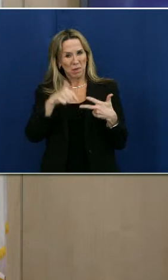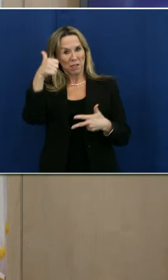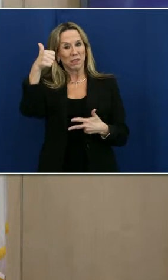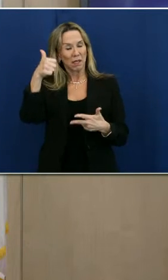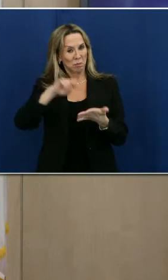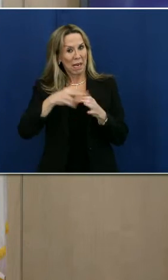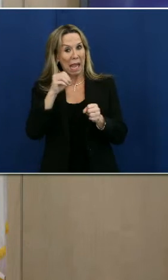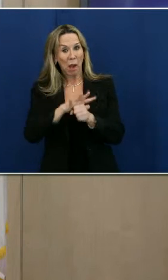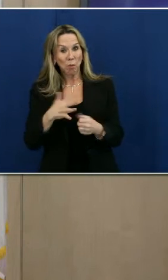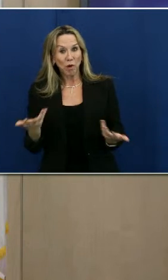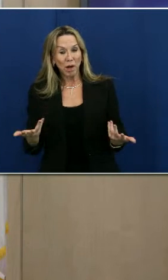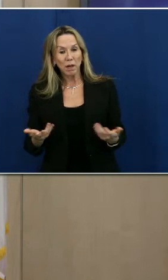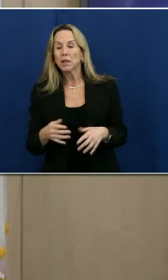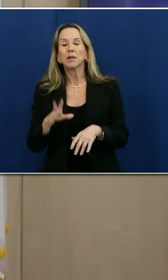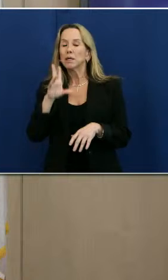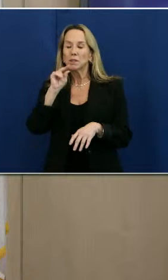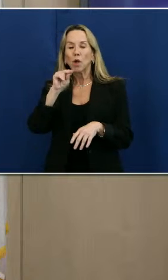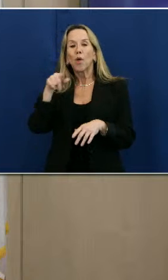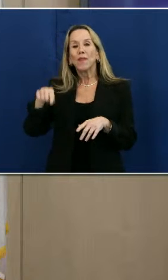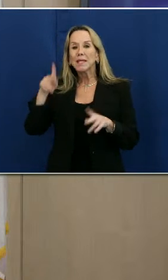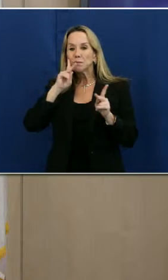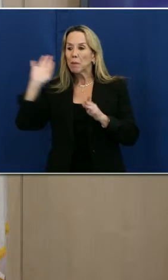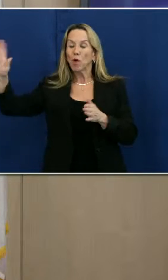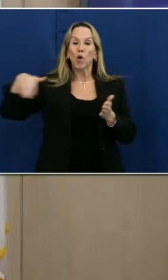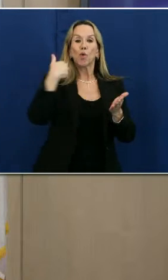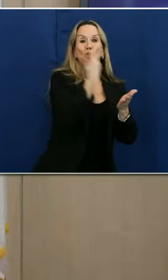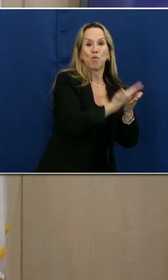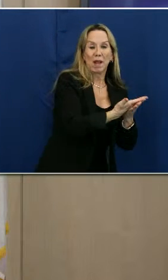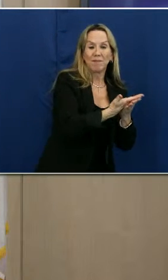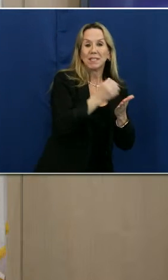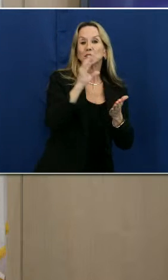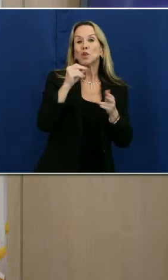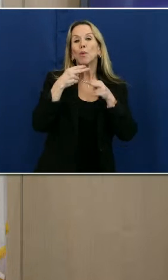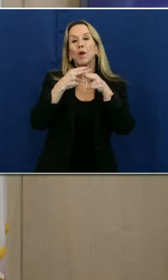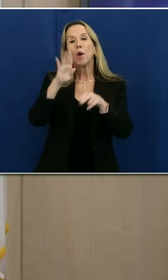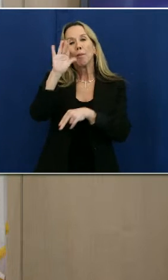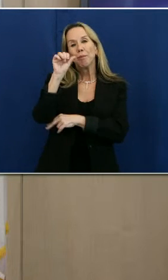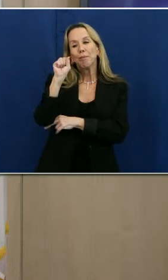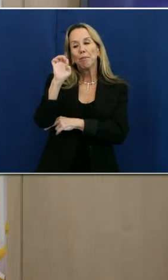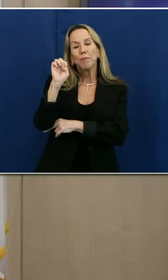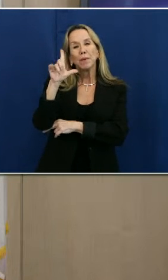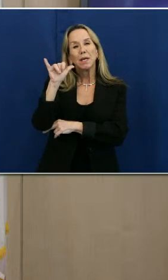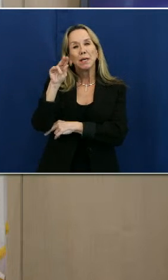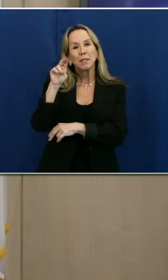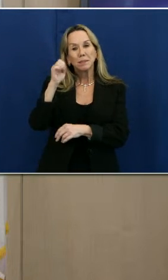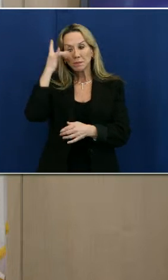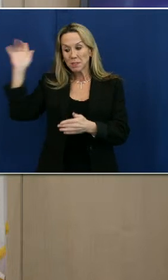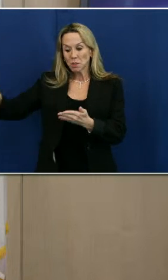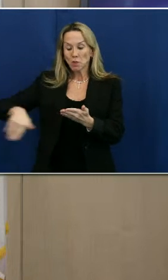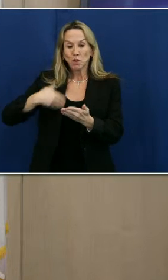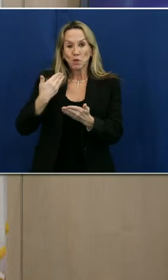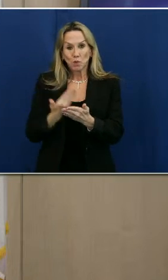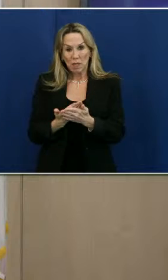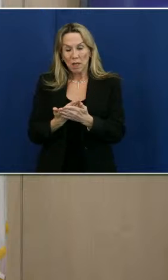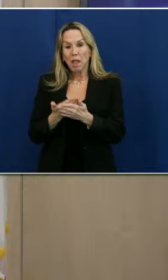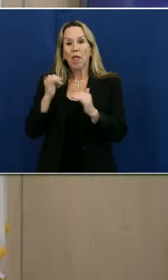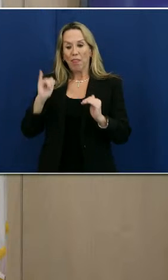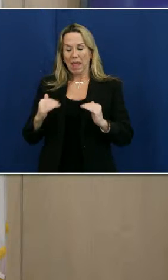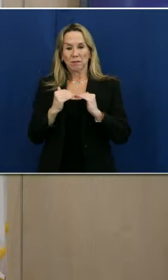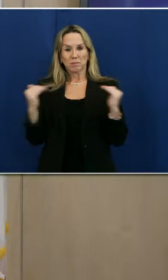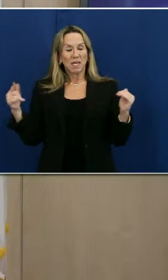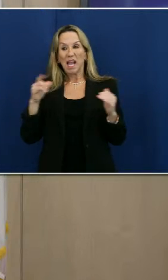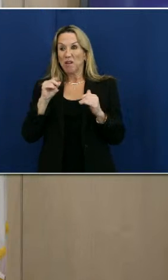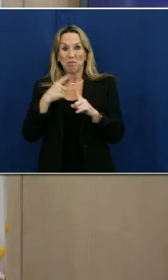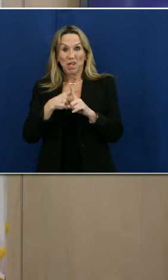these are individuals that are coming in and being tested upon arrival at baseline and don't have epidemiologic connections